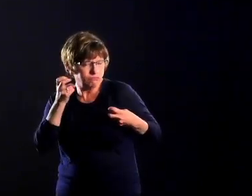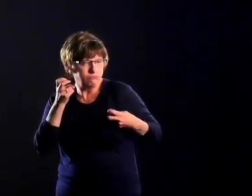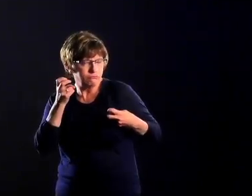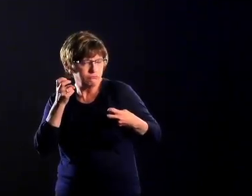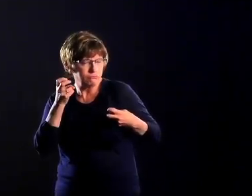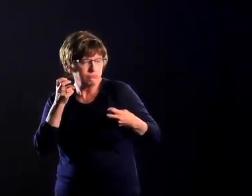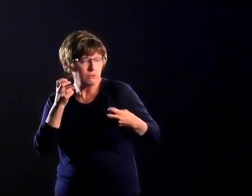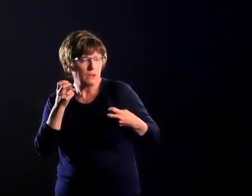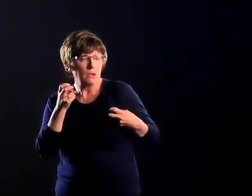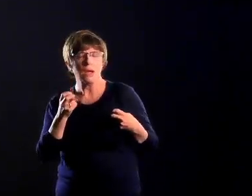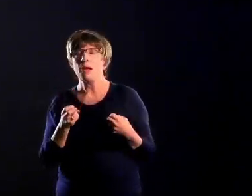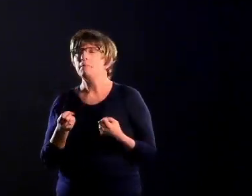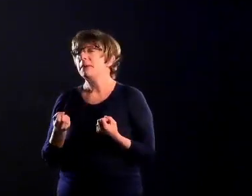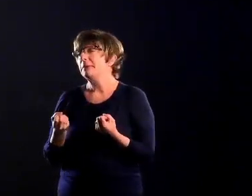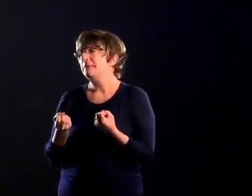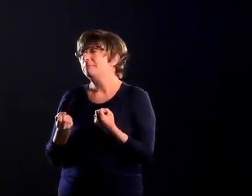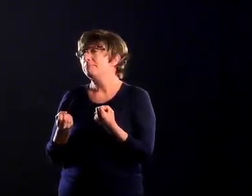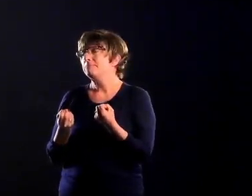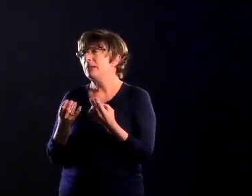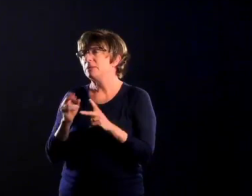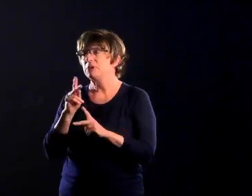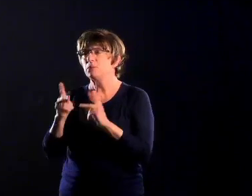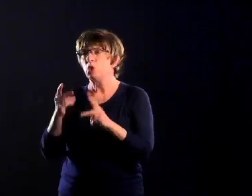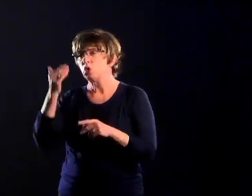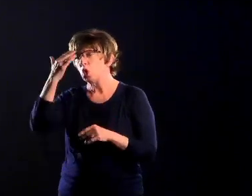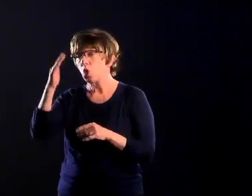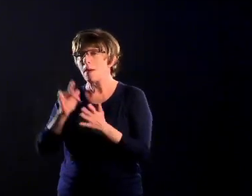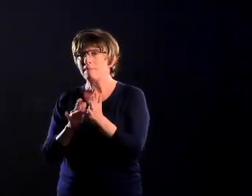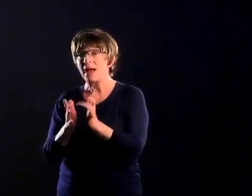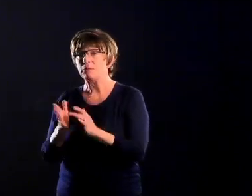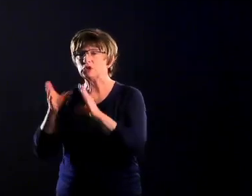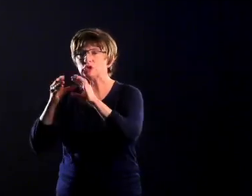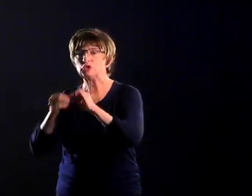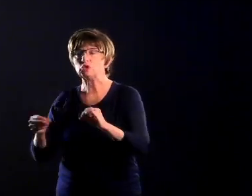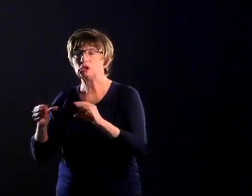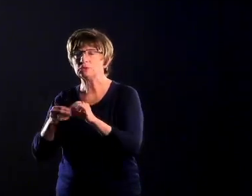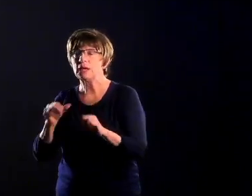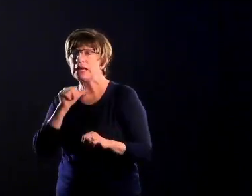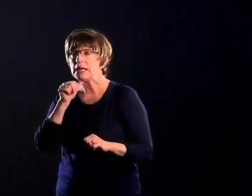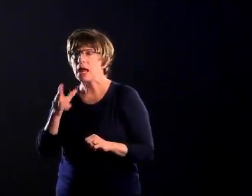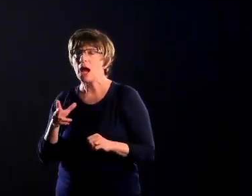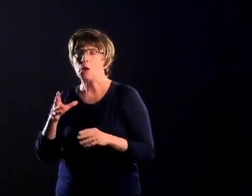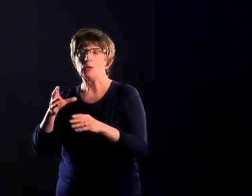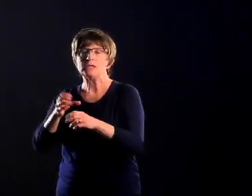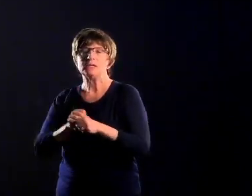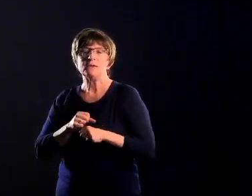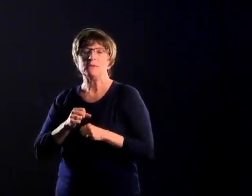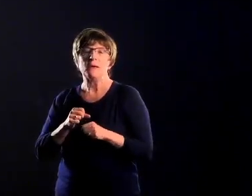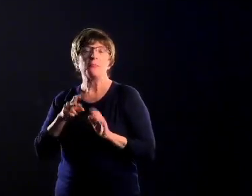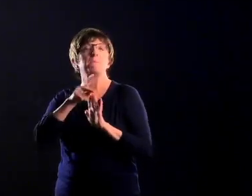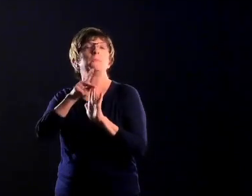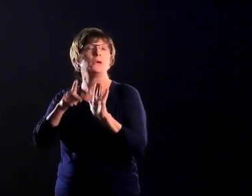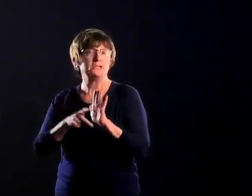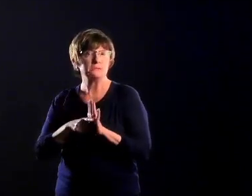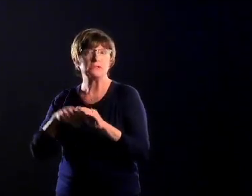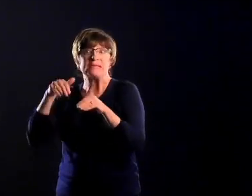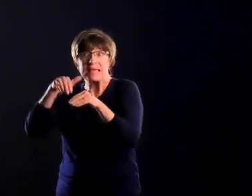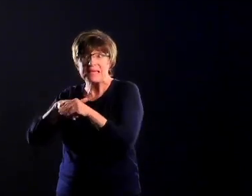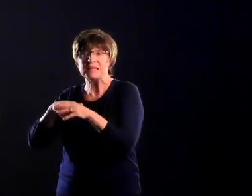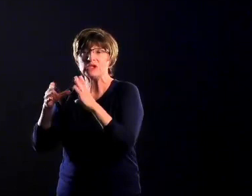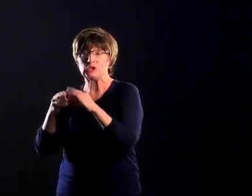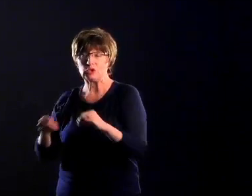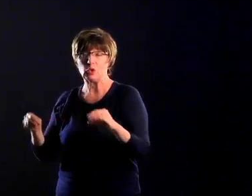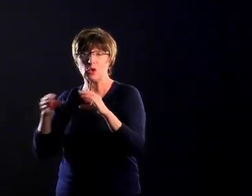Bible stories, but they really not receive the principles found in those stories. There's people who